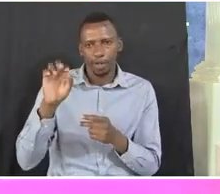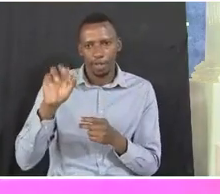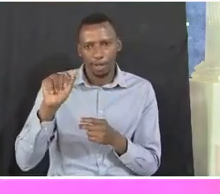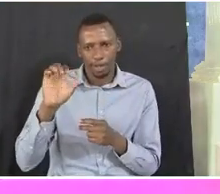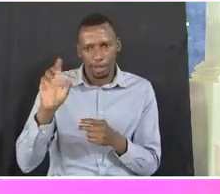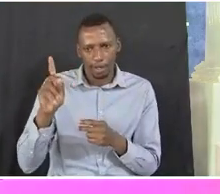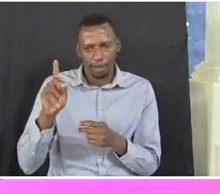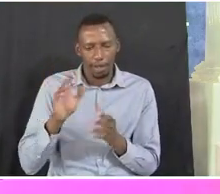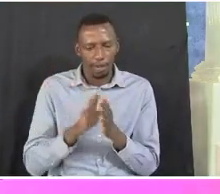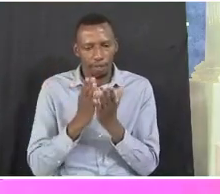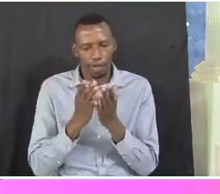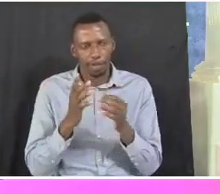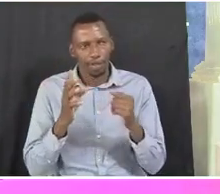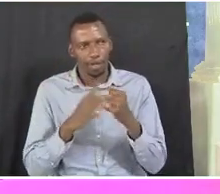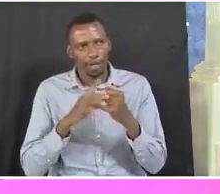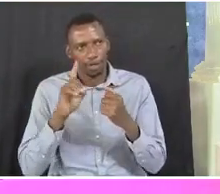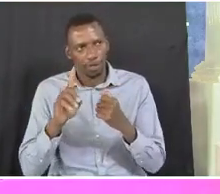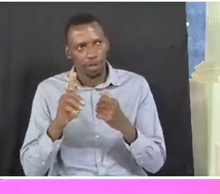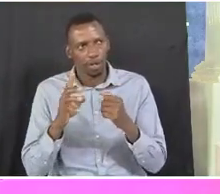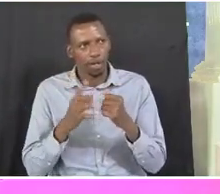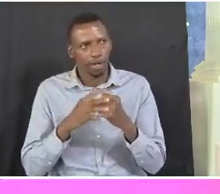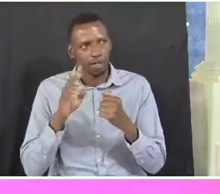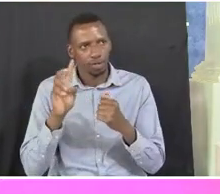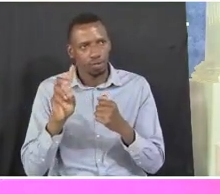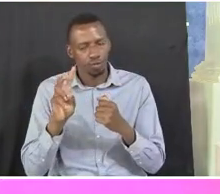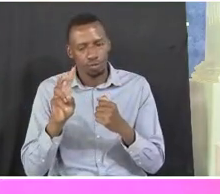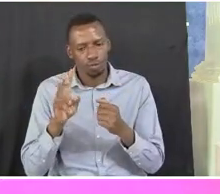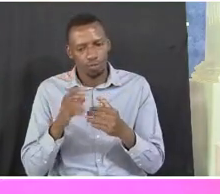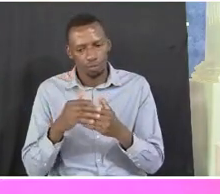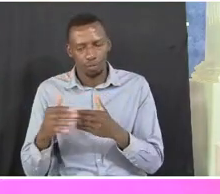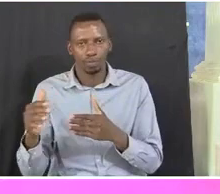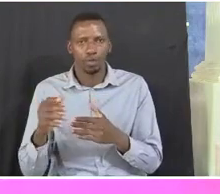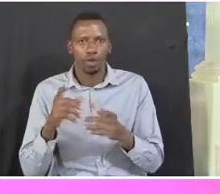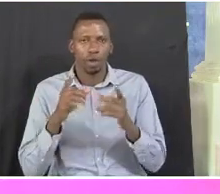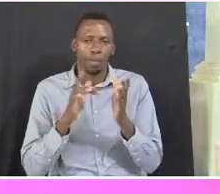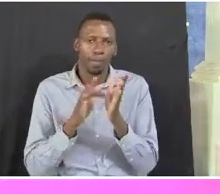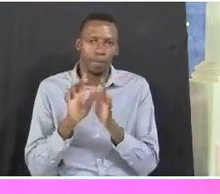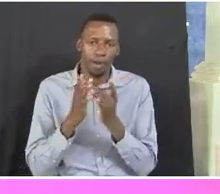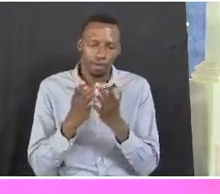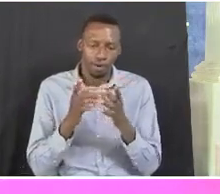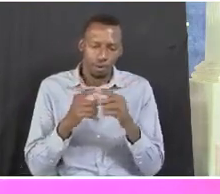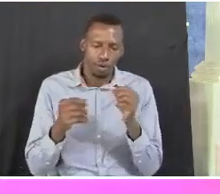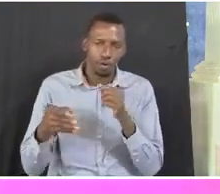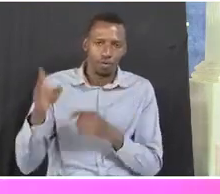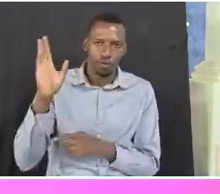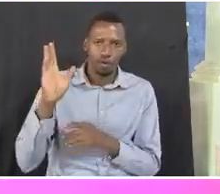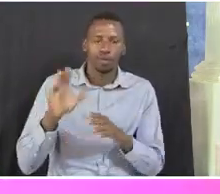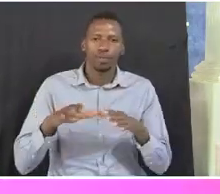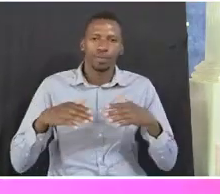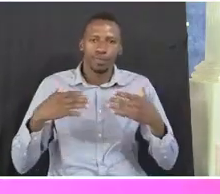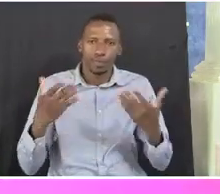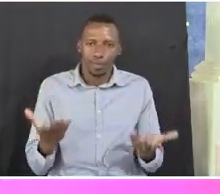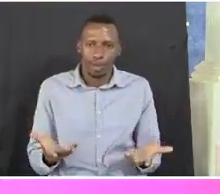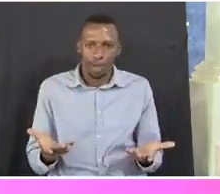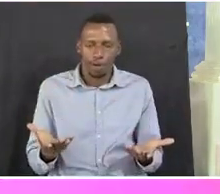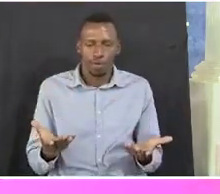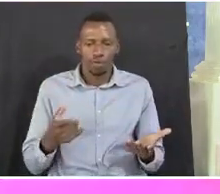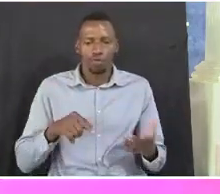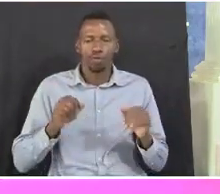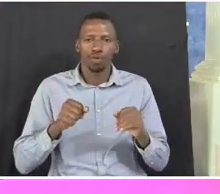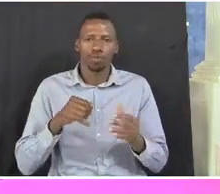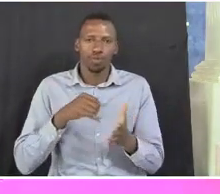page 101, page 338. It is the word of God. How can we begin to get